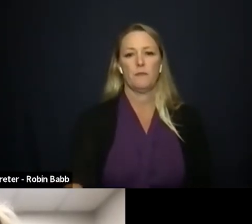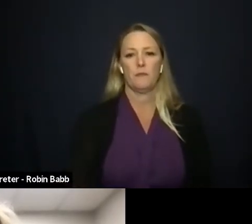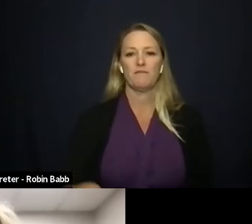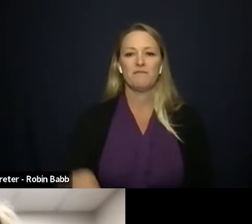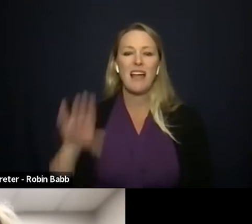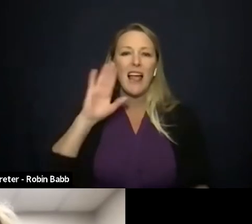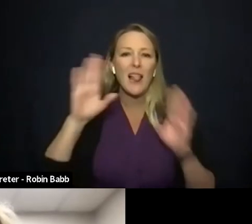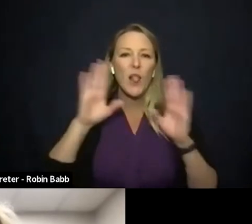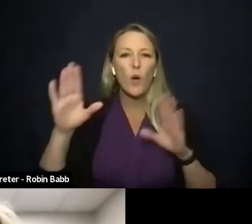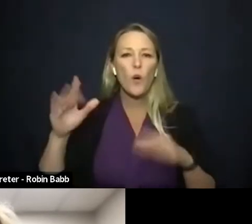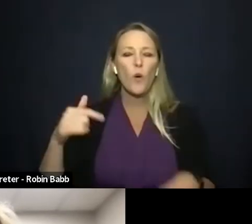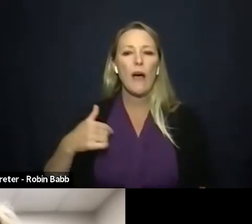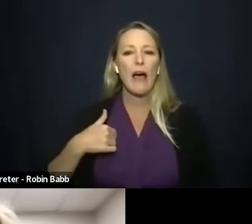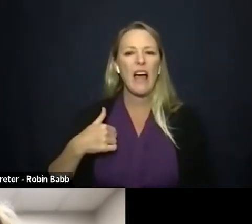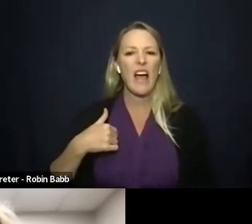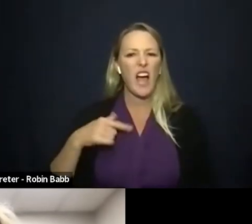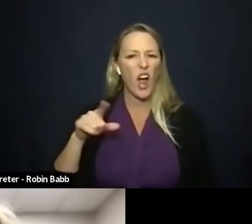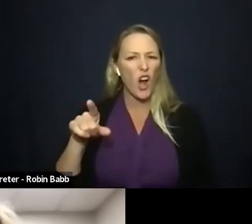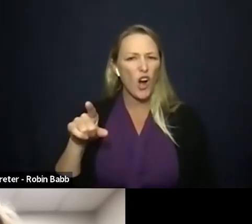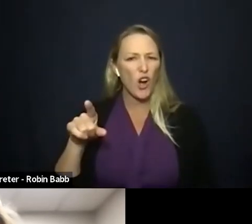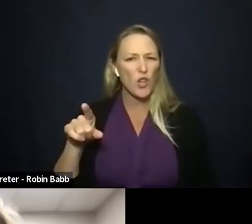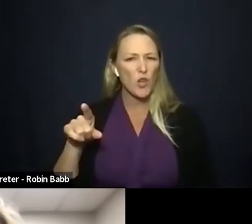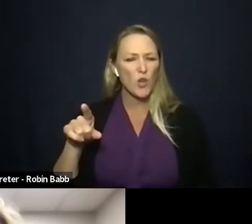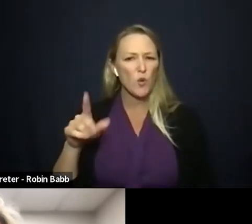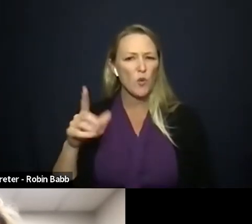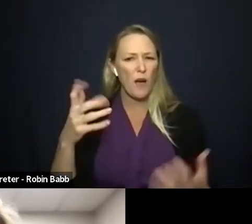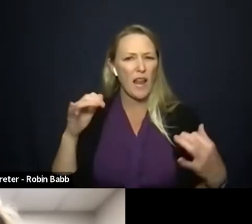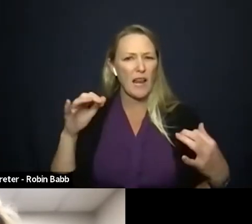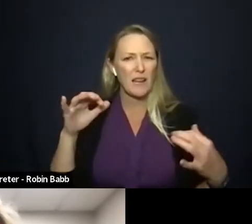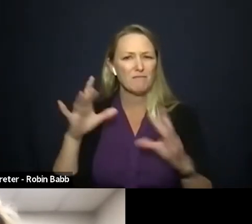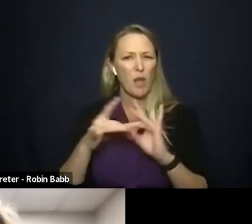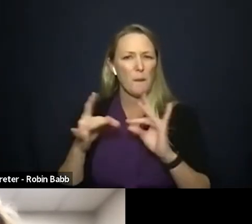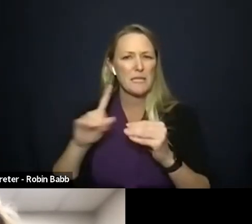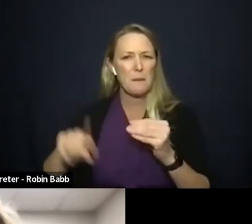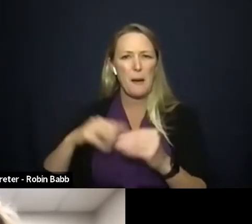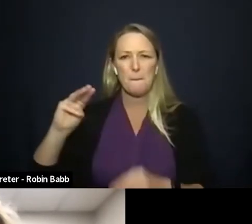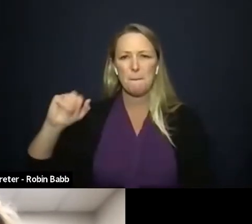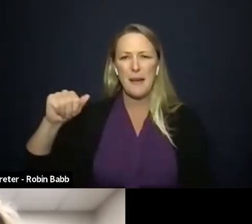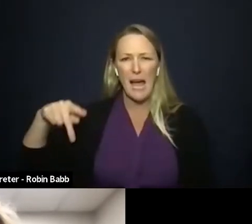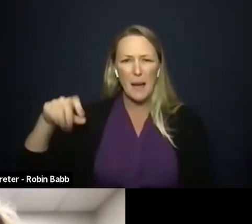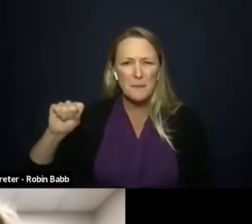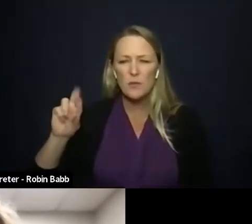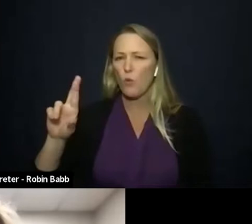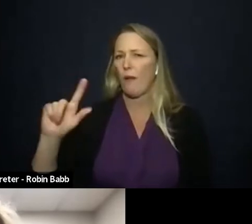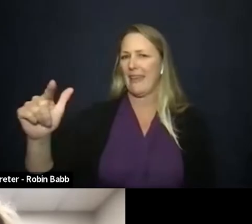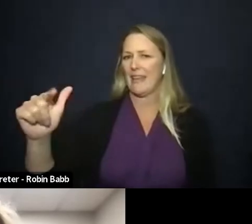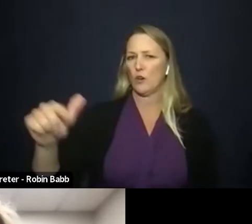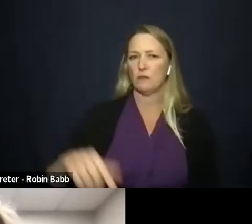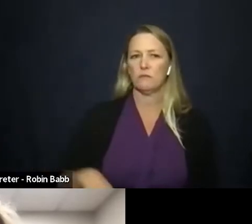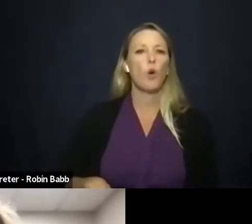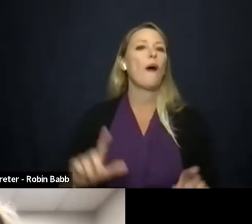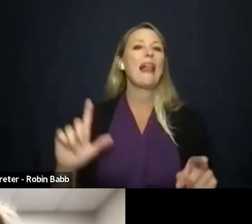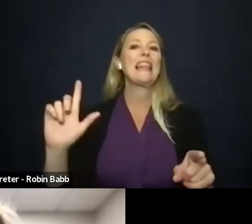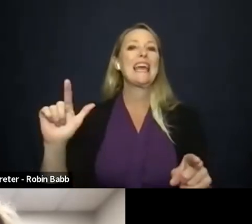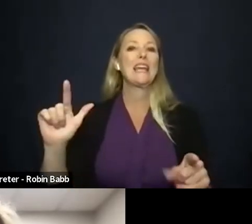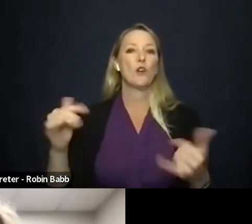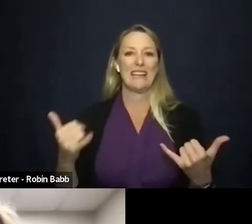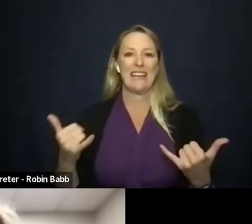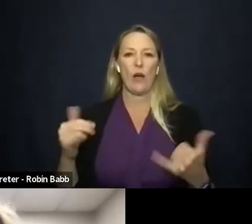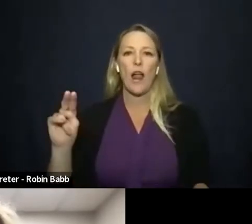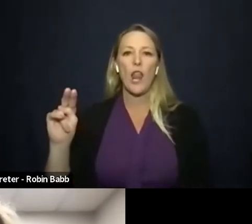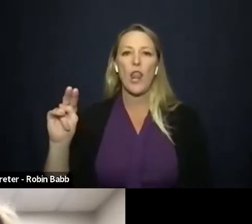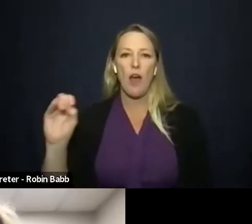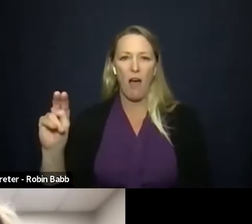hello i was uh are you taking inputs now about the maps or is that later that is later this is non-agenda